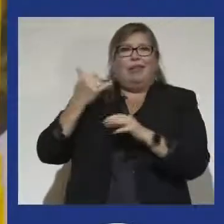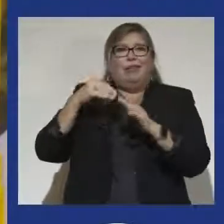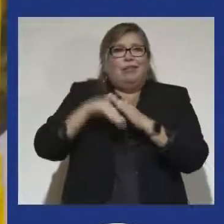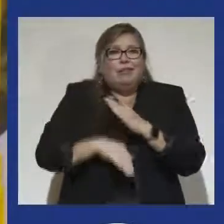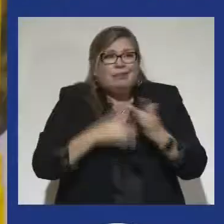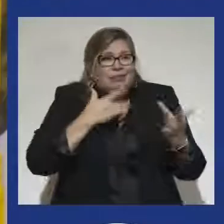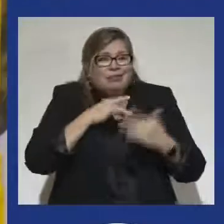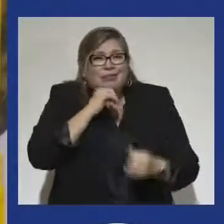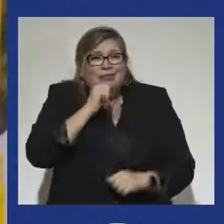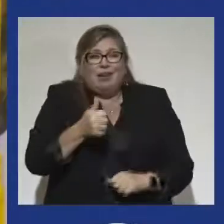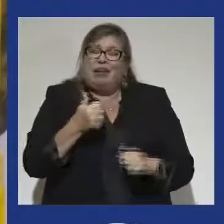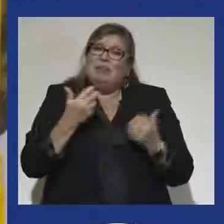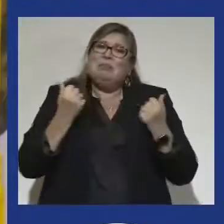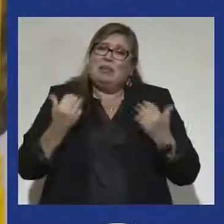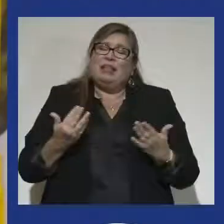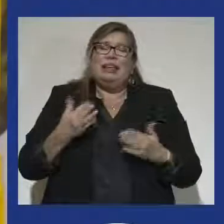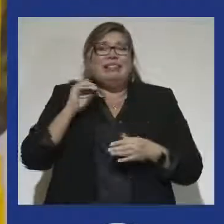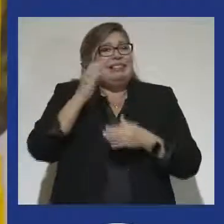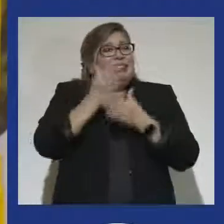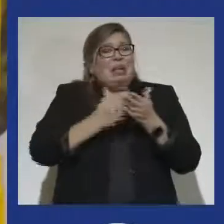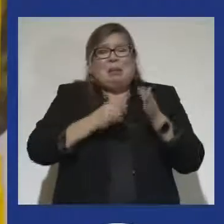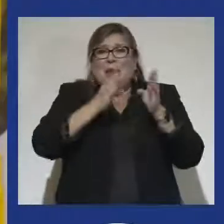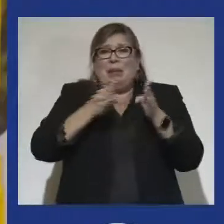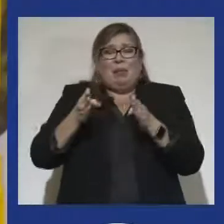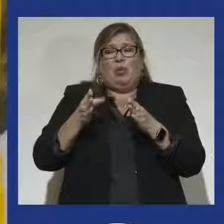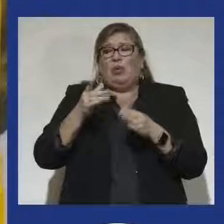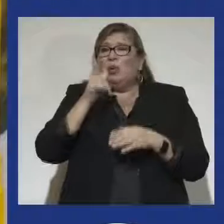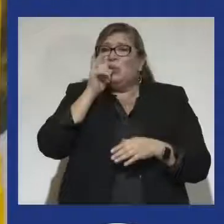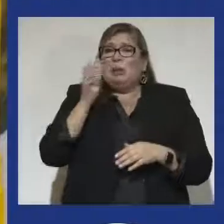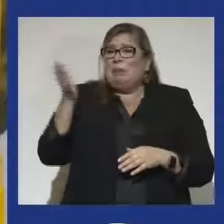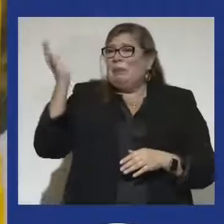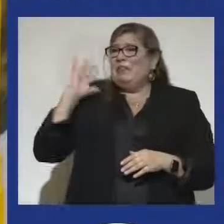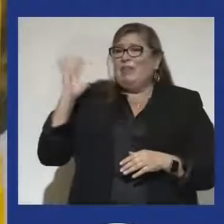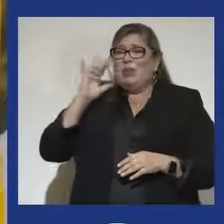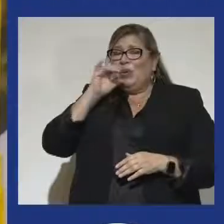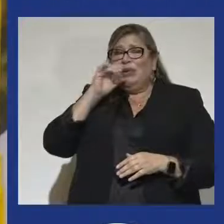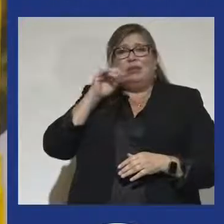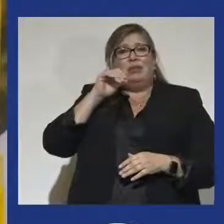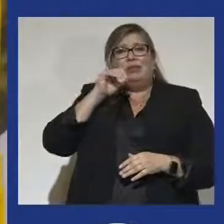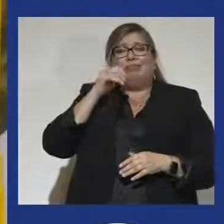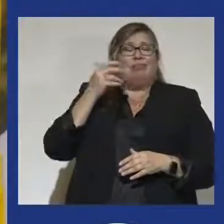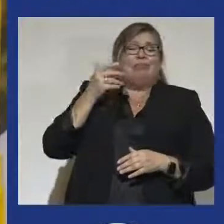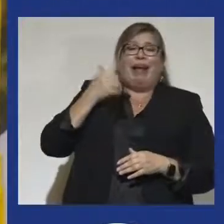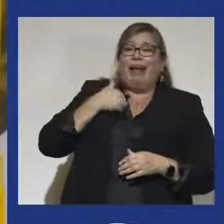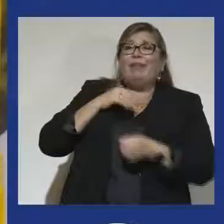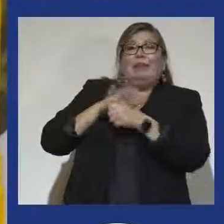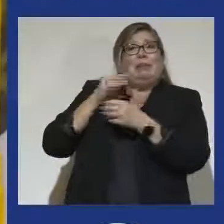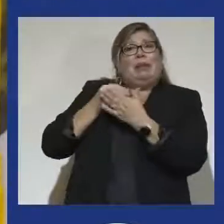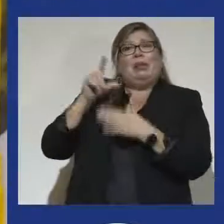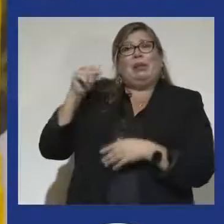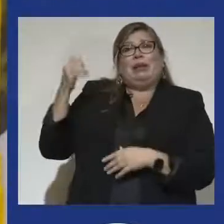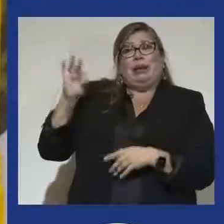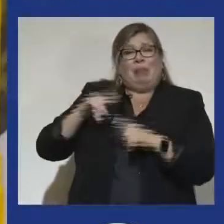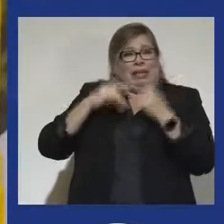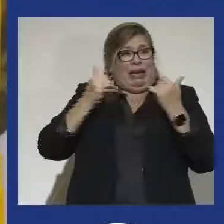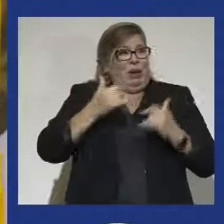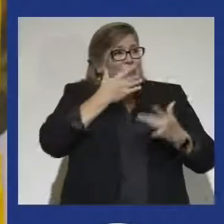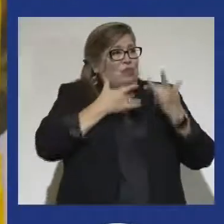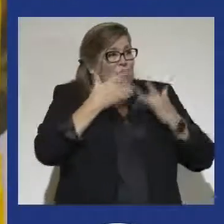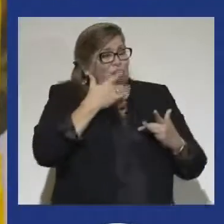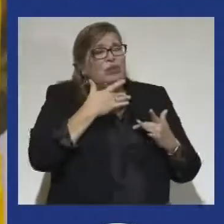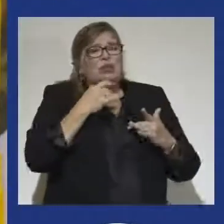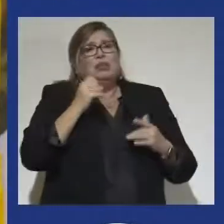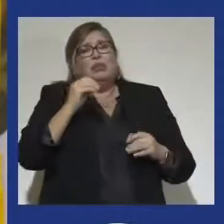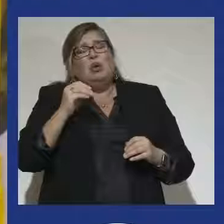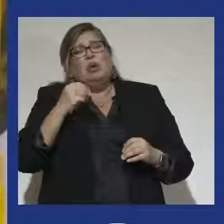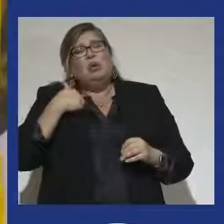are potentially some individuals who didn't qualify in 2019 that could qualify in 2020. And so that is something that